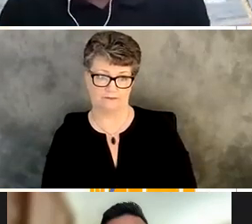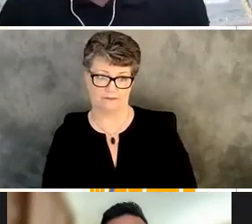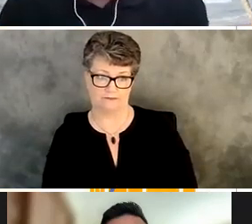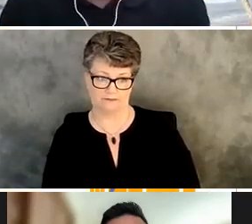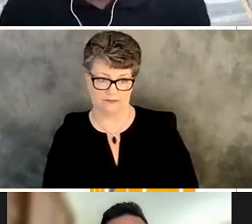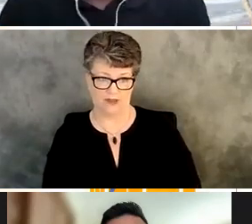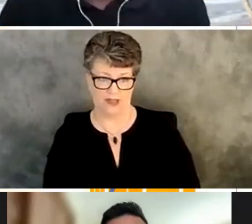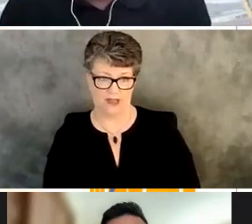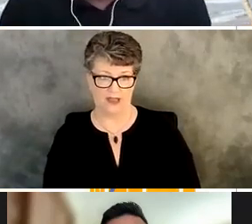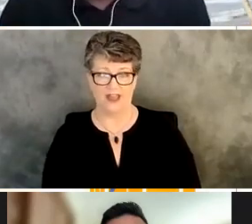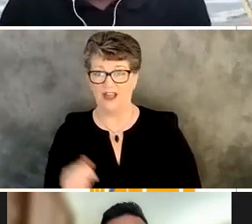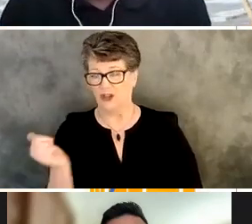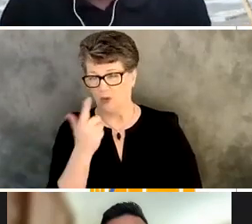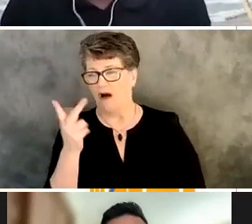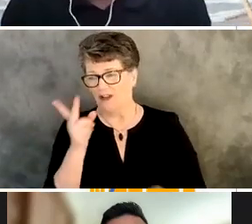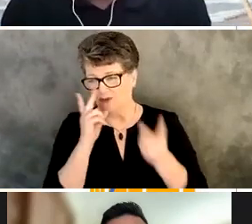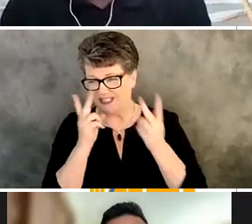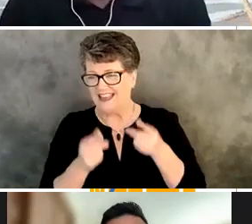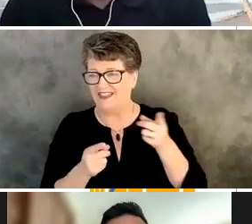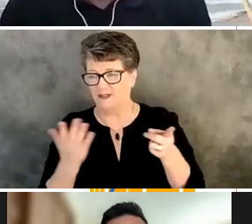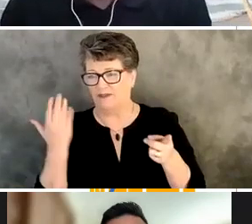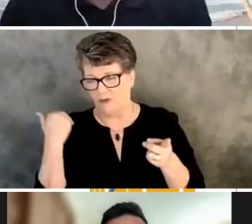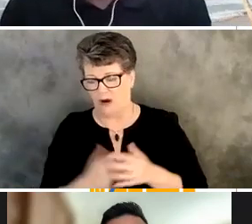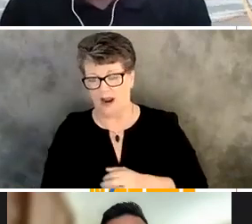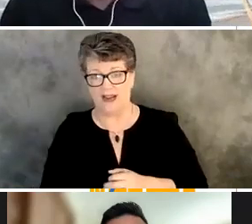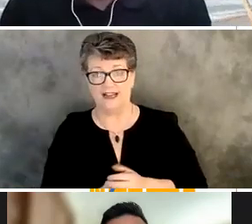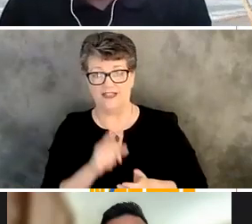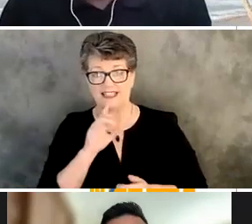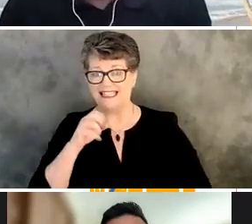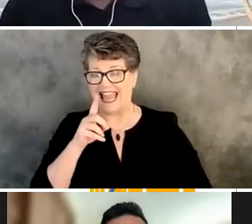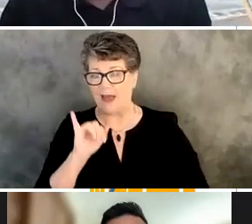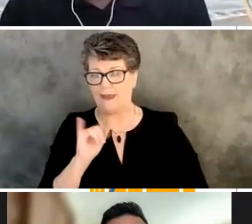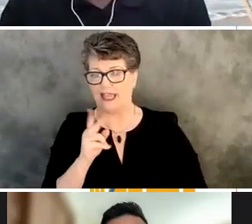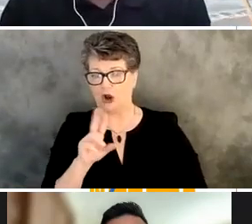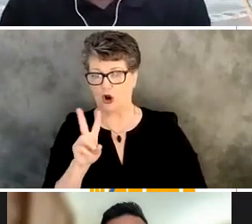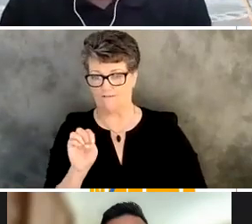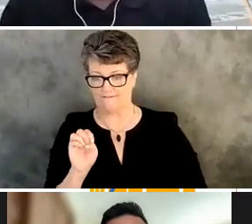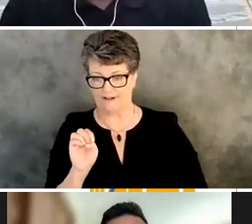And so you all have probably seen this before. This is the EPI curve